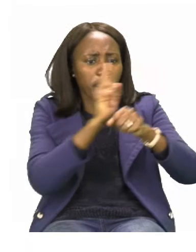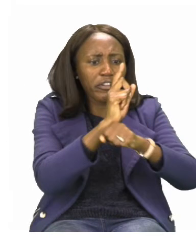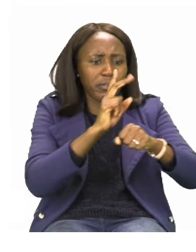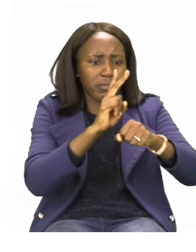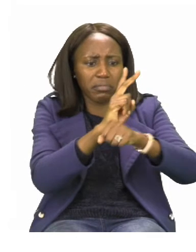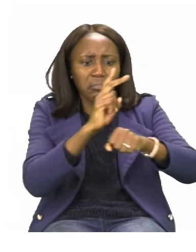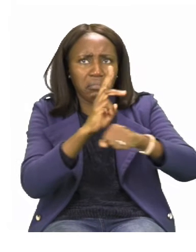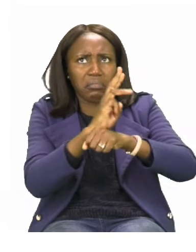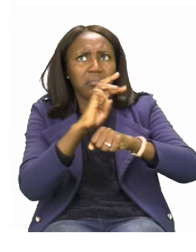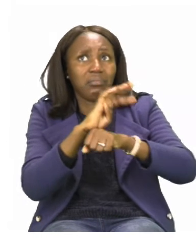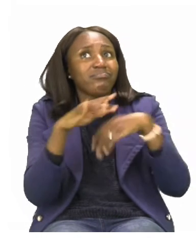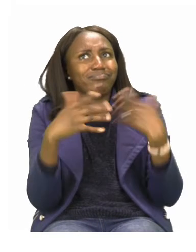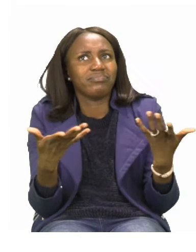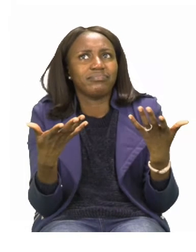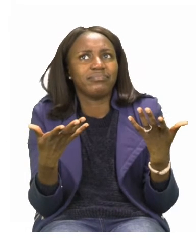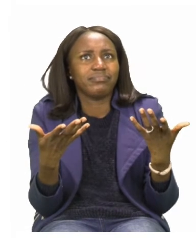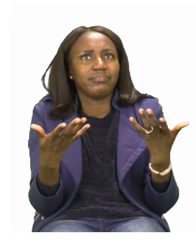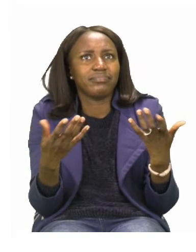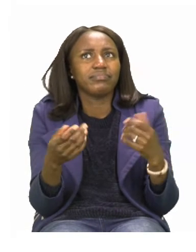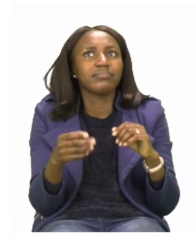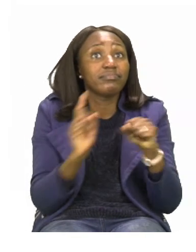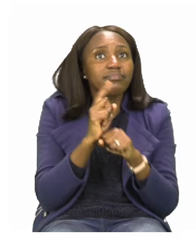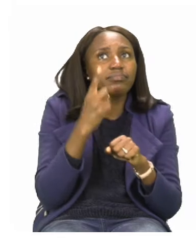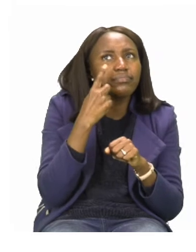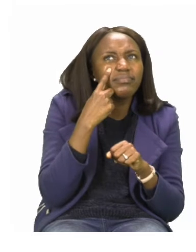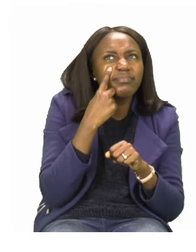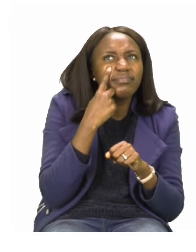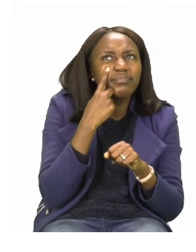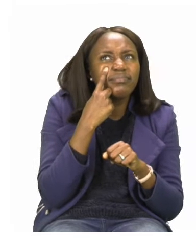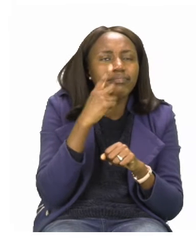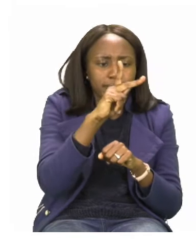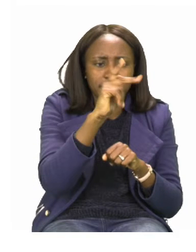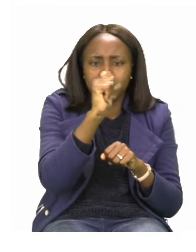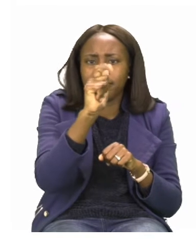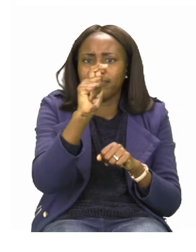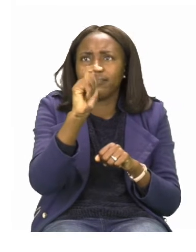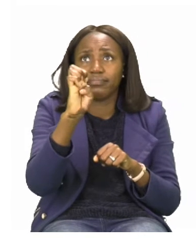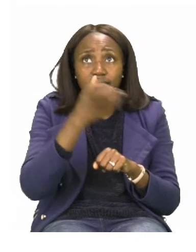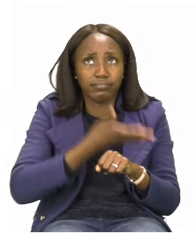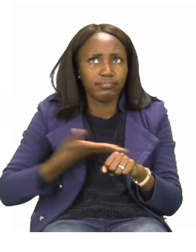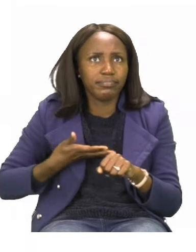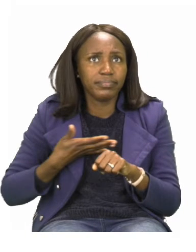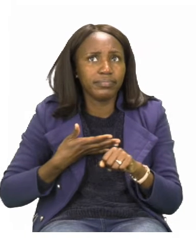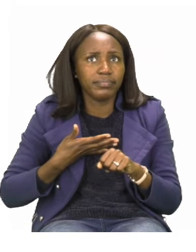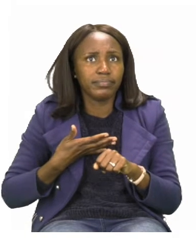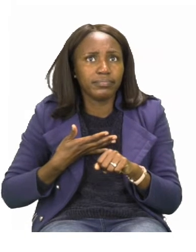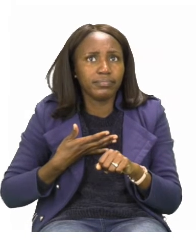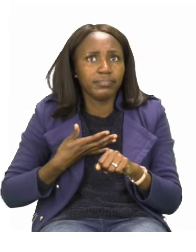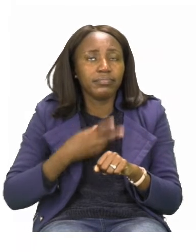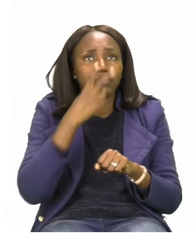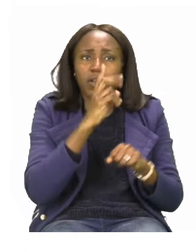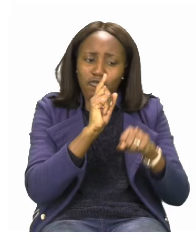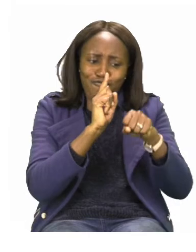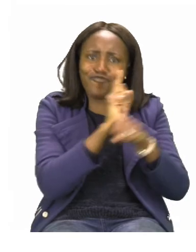them. Let's try and find Kate. If you can see, Kate is the person